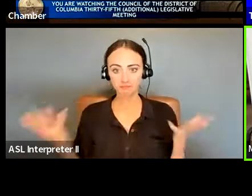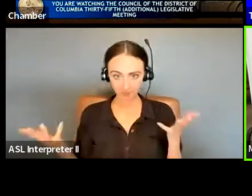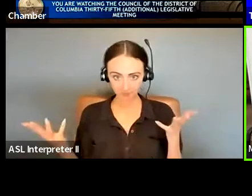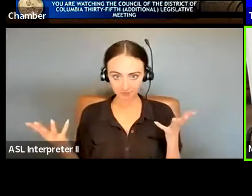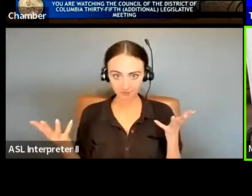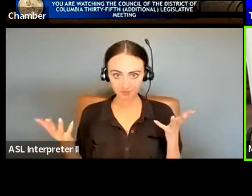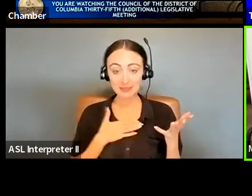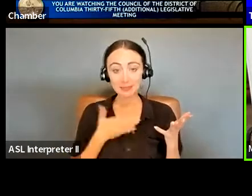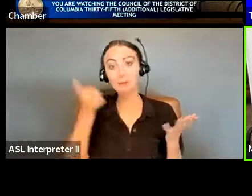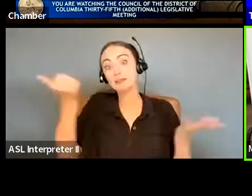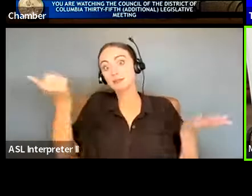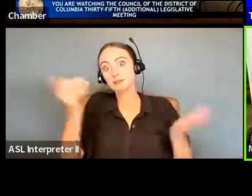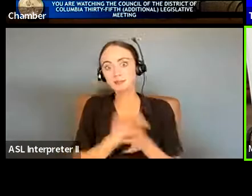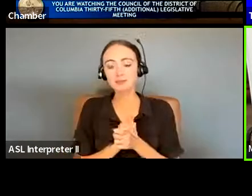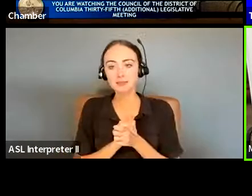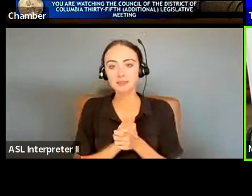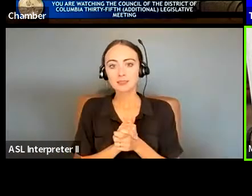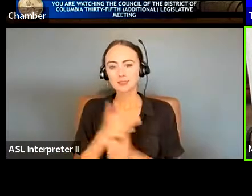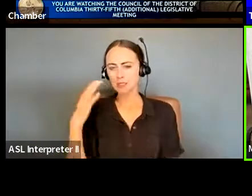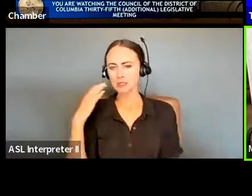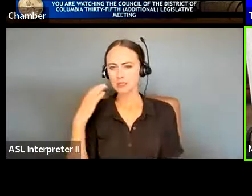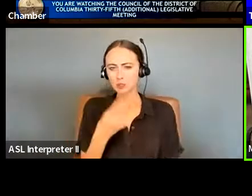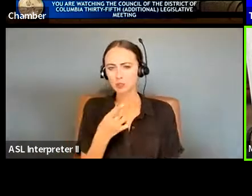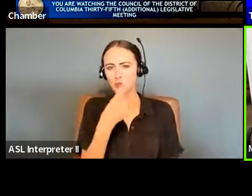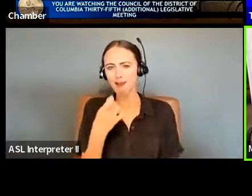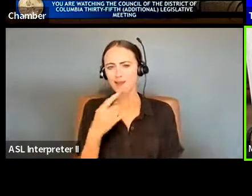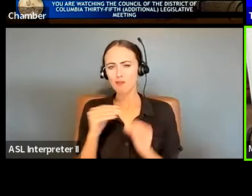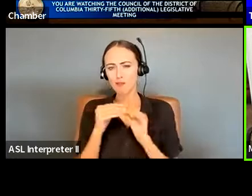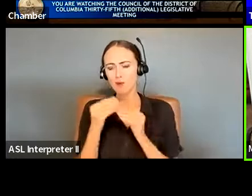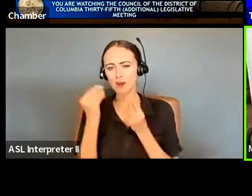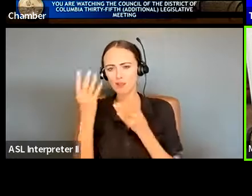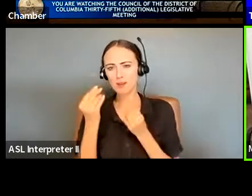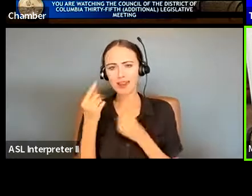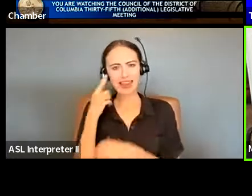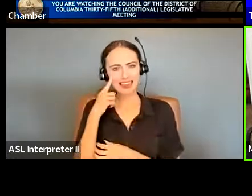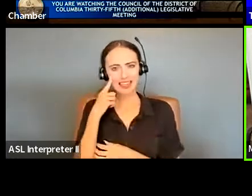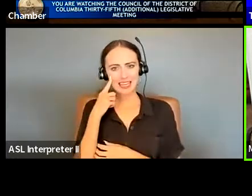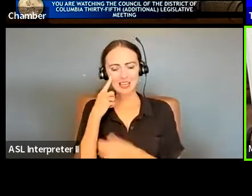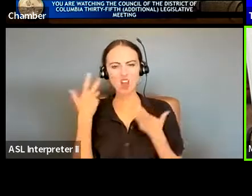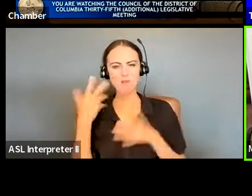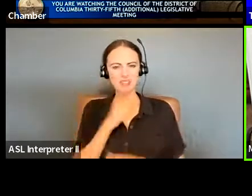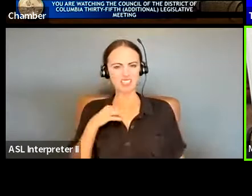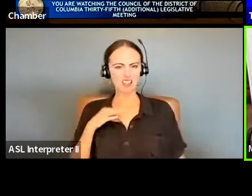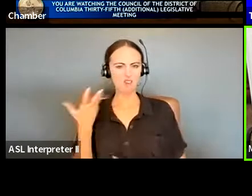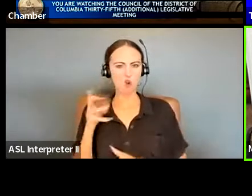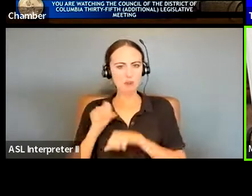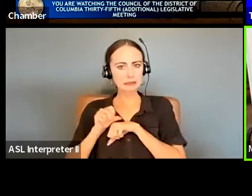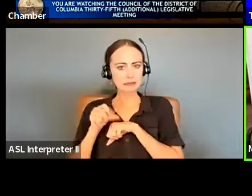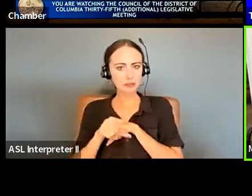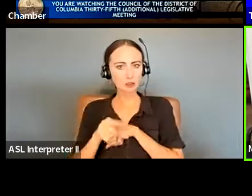the best I can do. And Mr. Chairman, you had asked for some information, which I believe my staff has sent you.